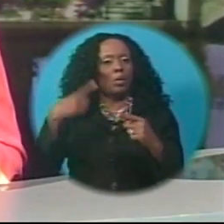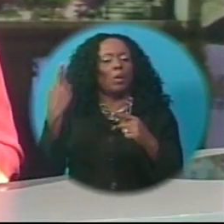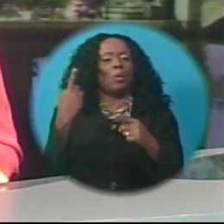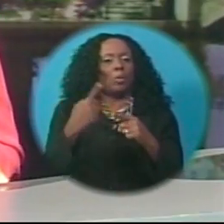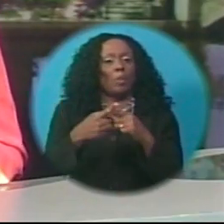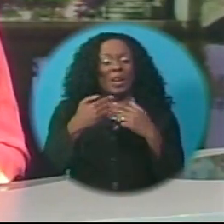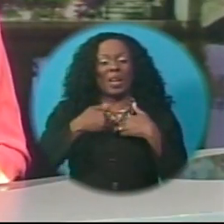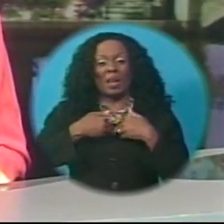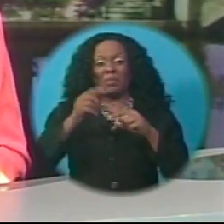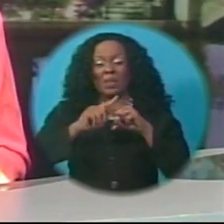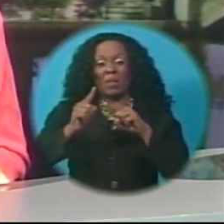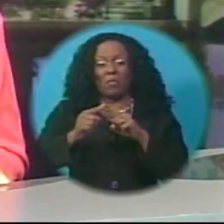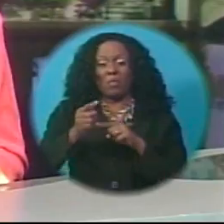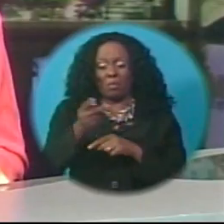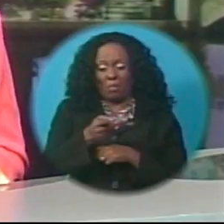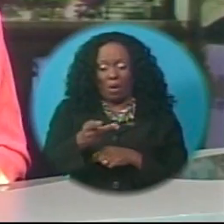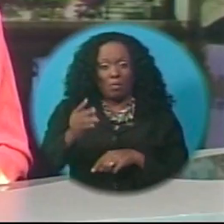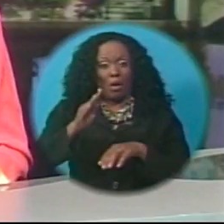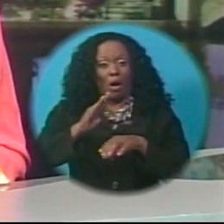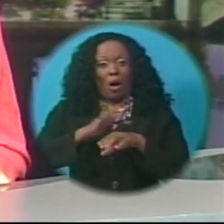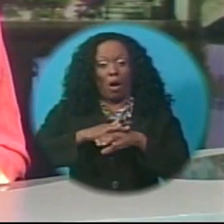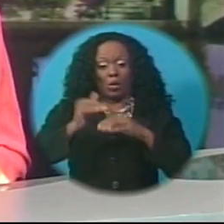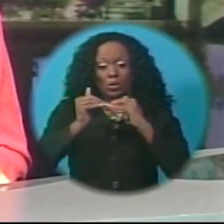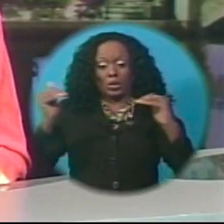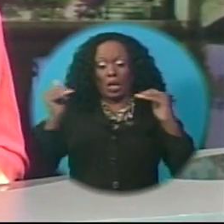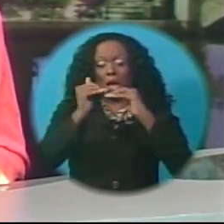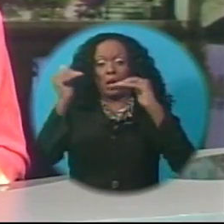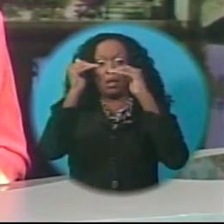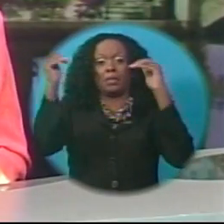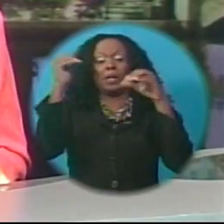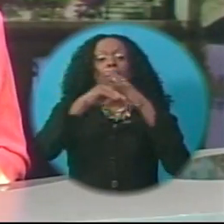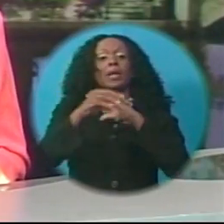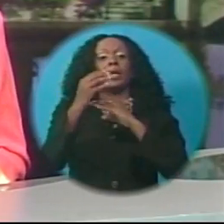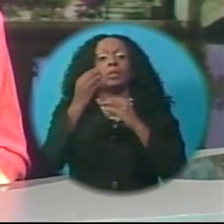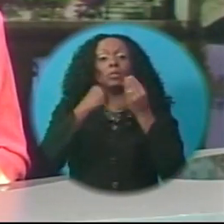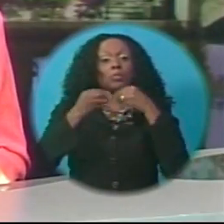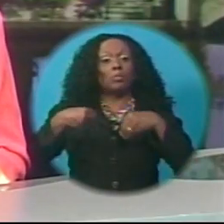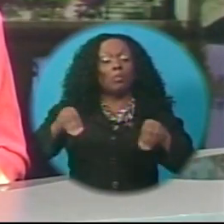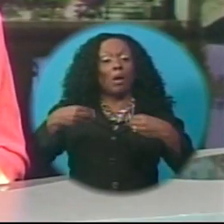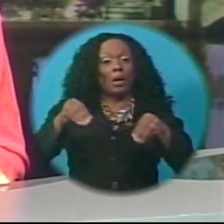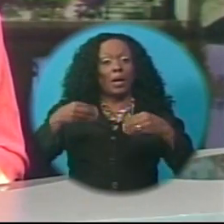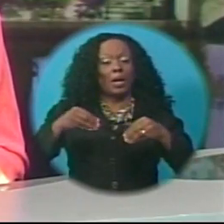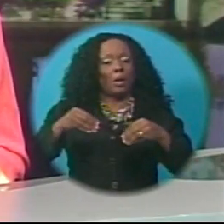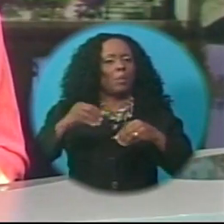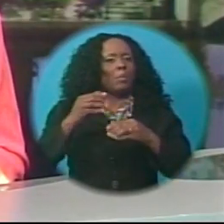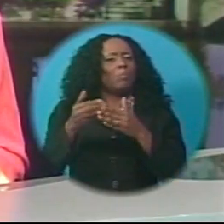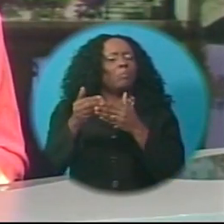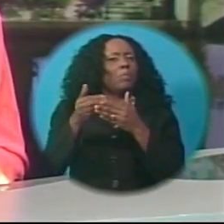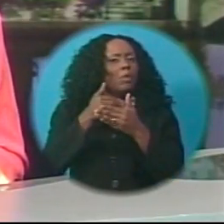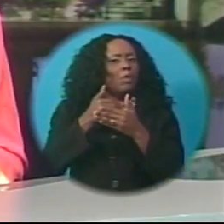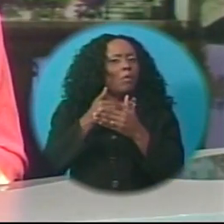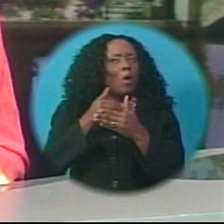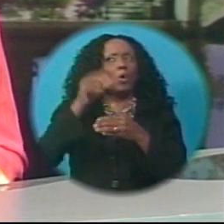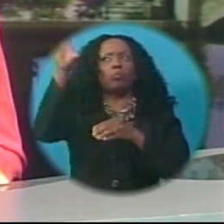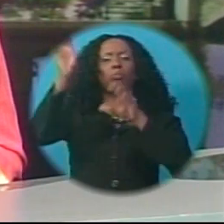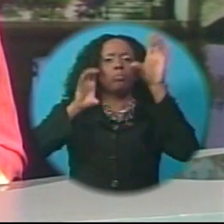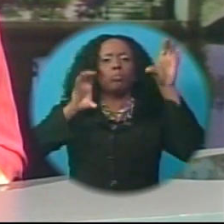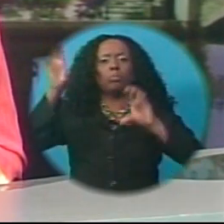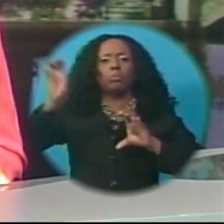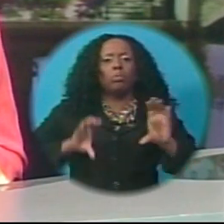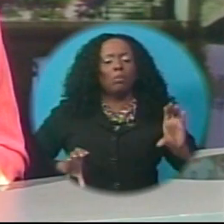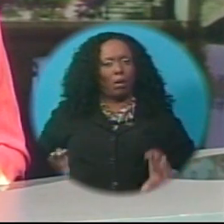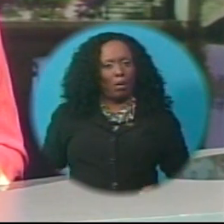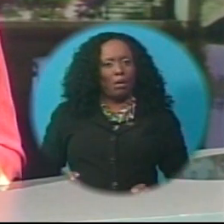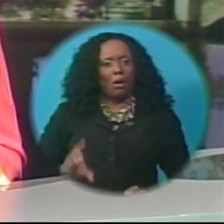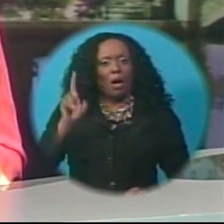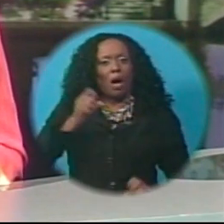recalled products from the shelves of supermarkets. The warning comes from Director of Global Food Traceability Center for the Institute of Food